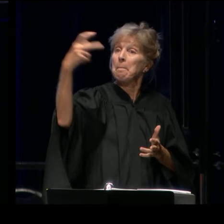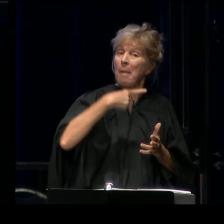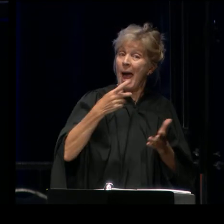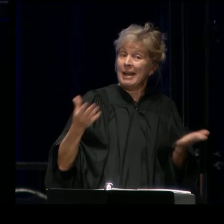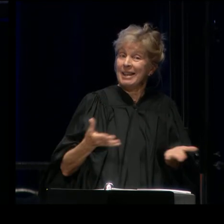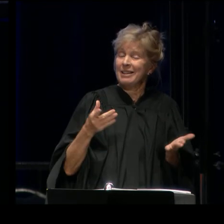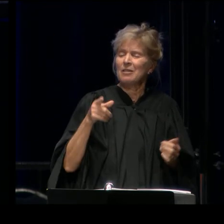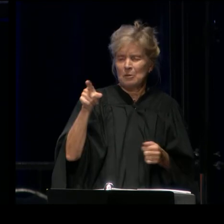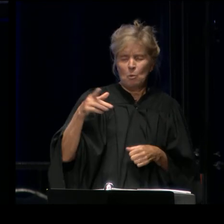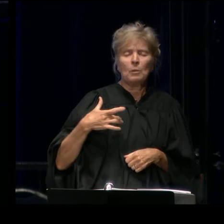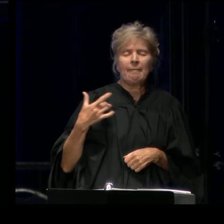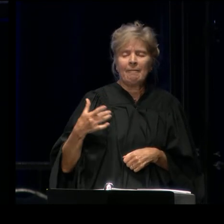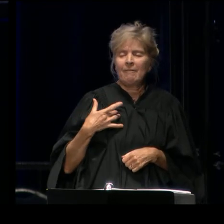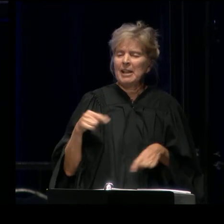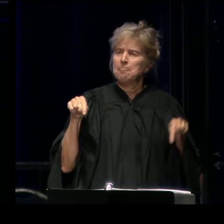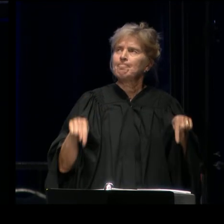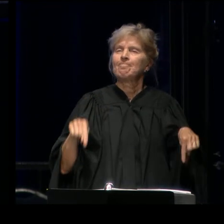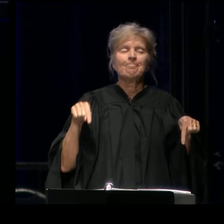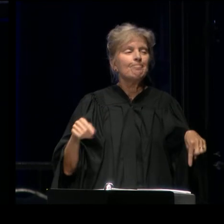at home.